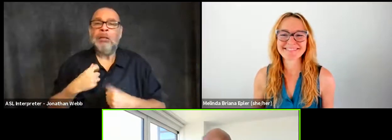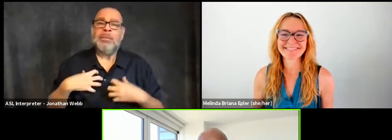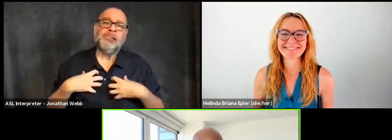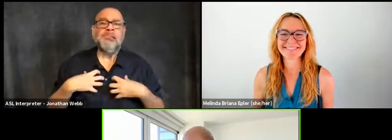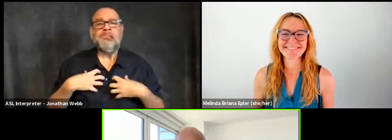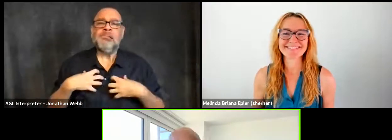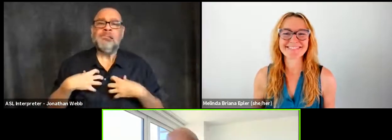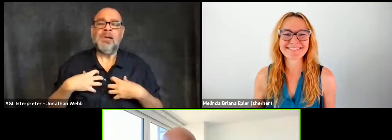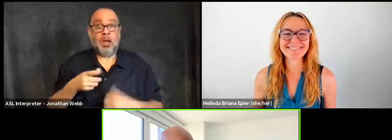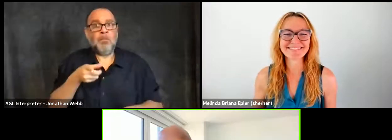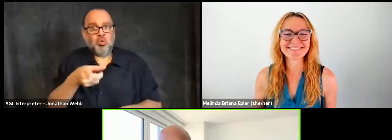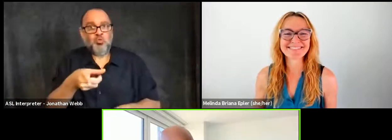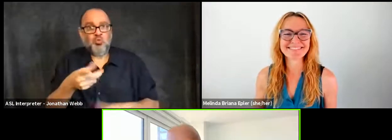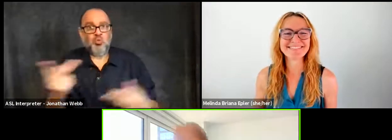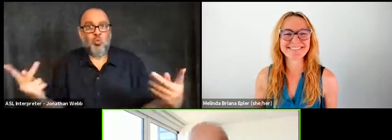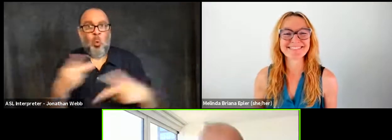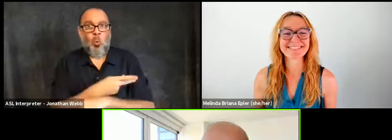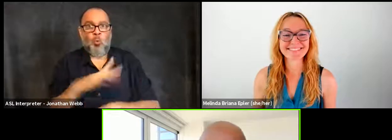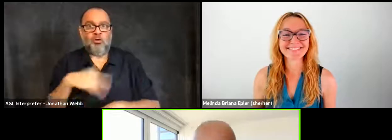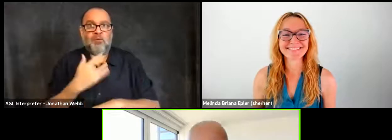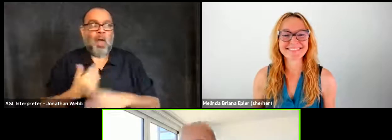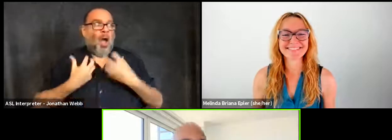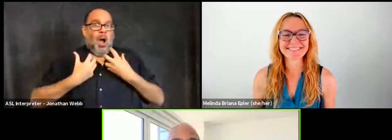as hell. To be honest,